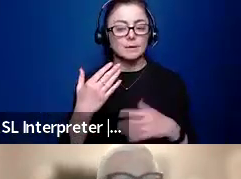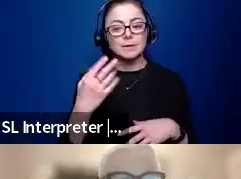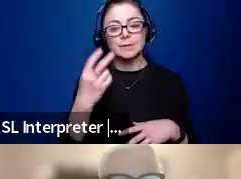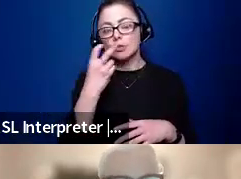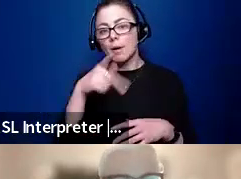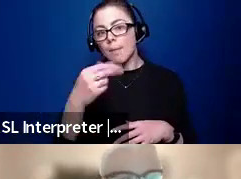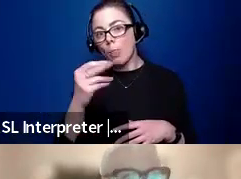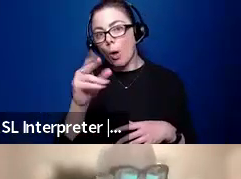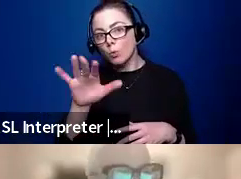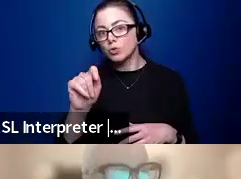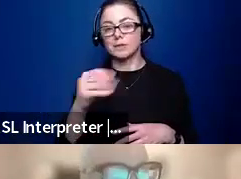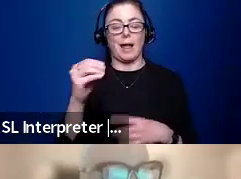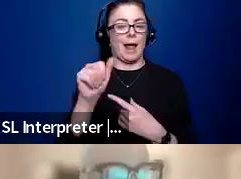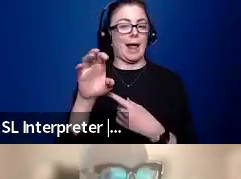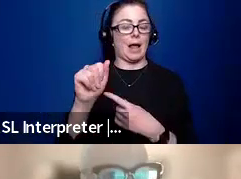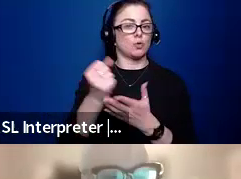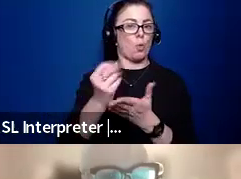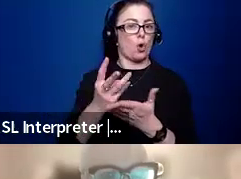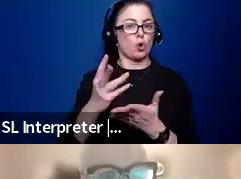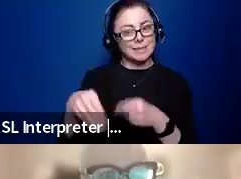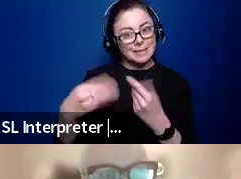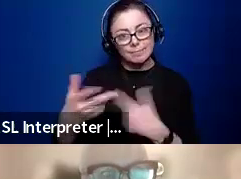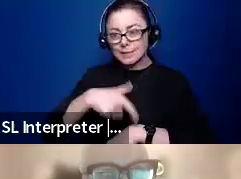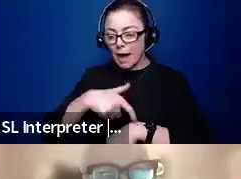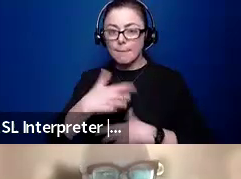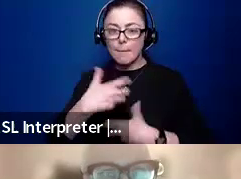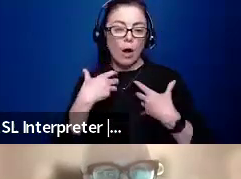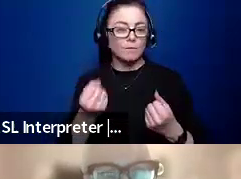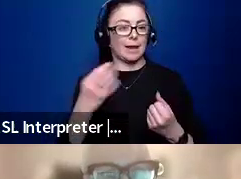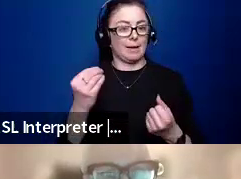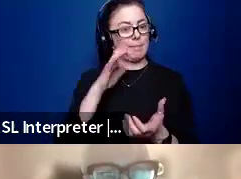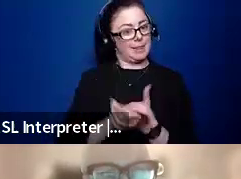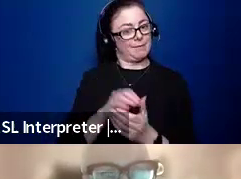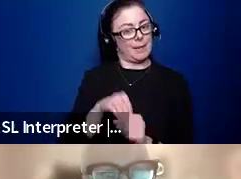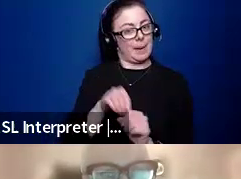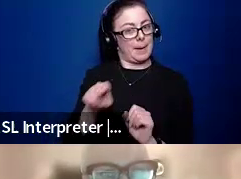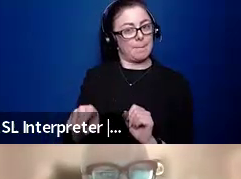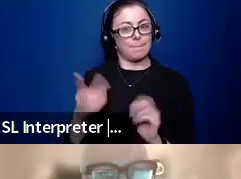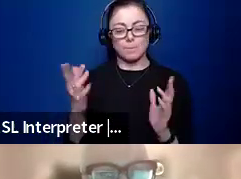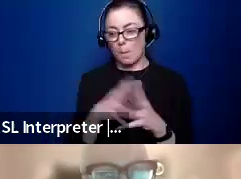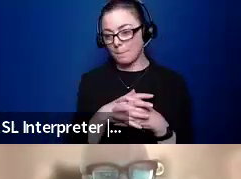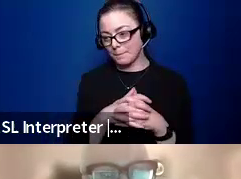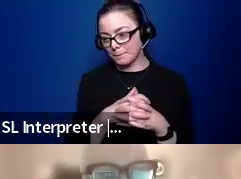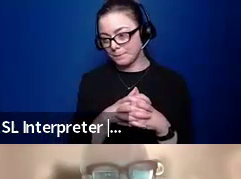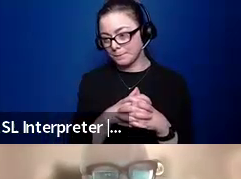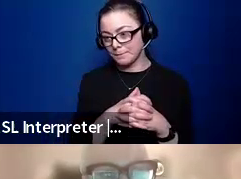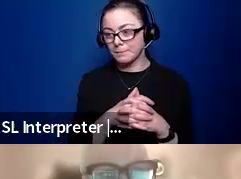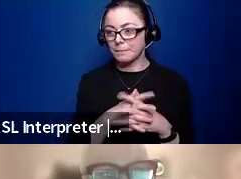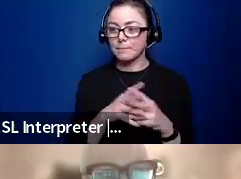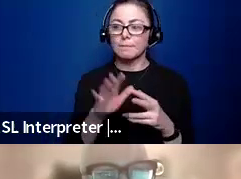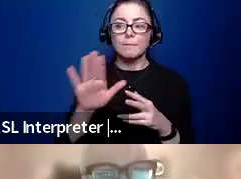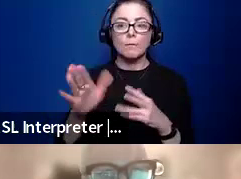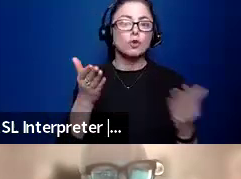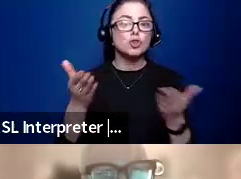AEA social workers who has given him the time, the confidence, and believed in him. And their services don't go